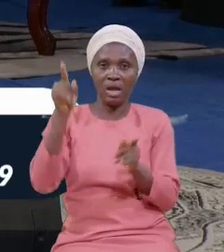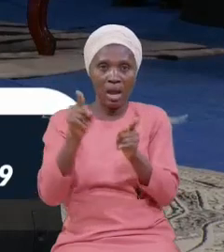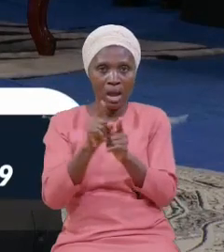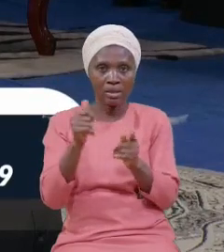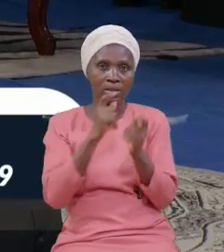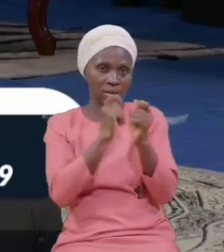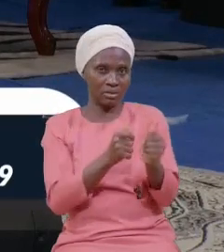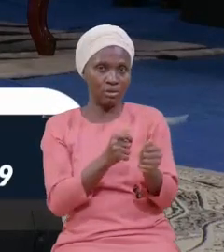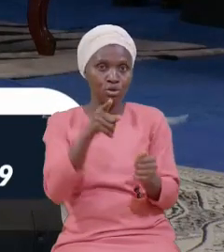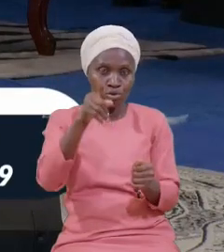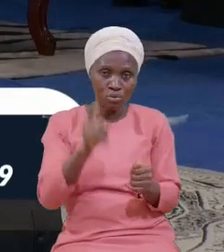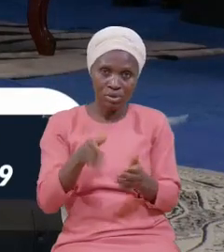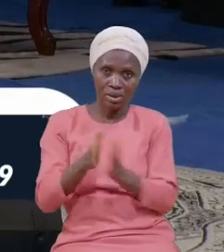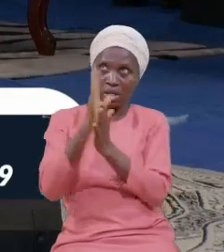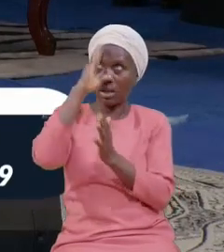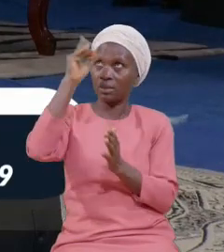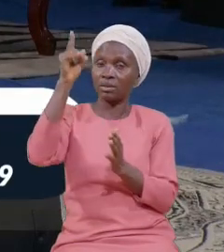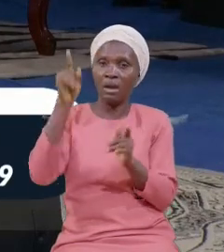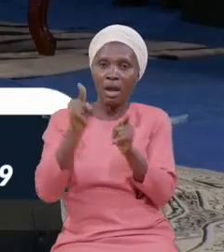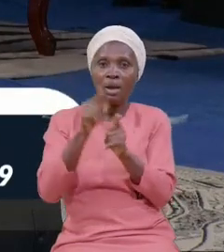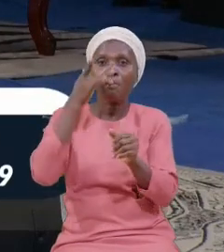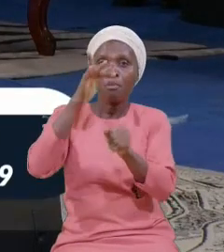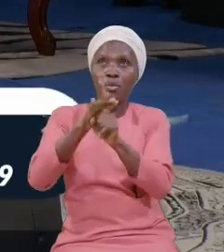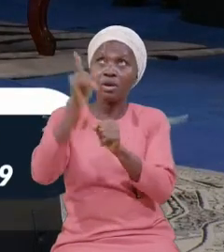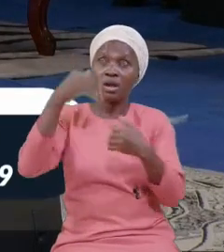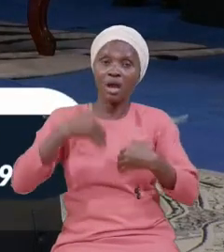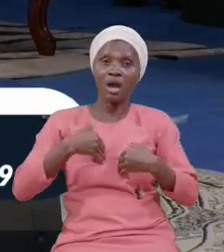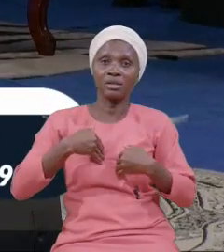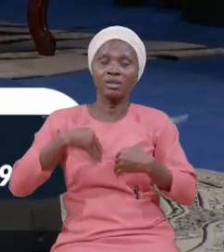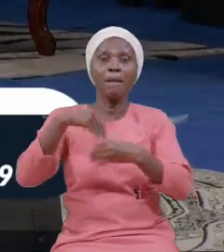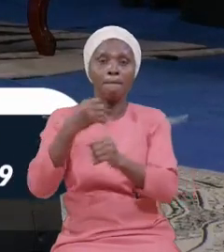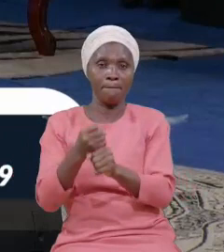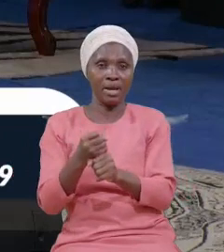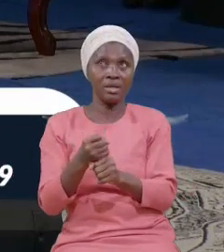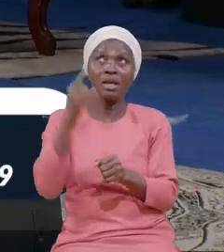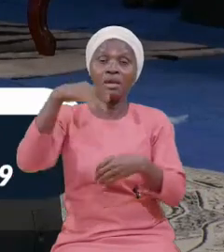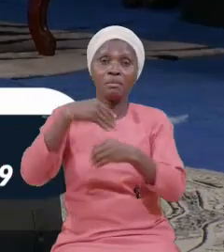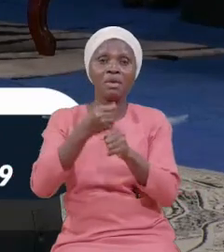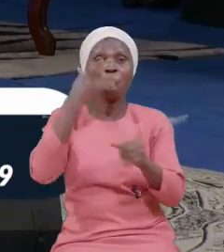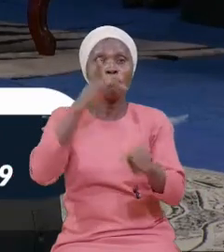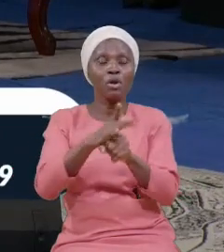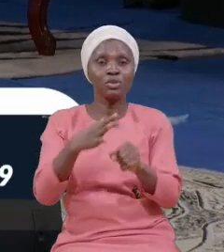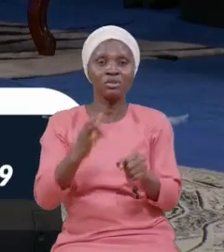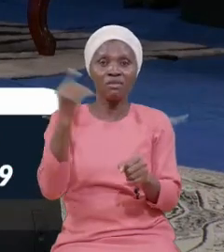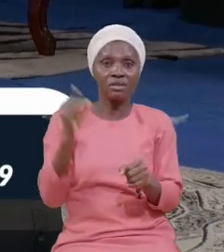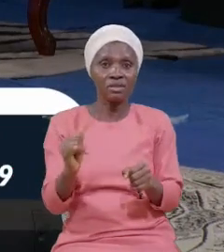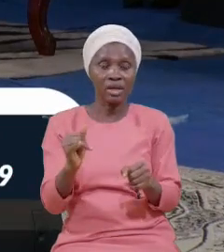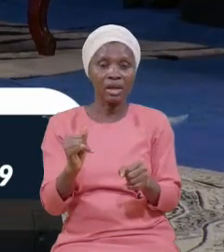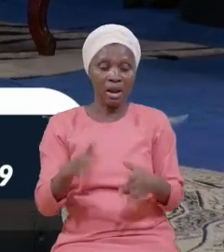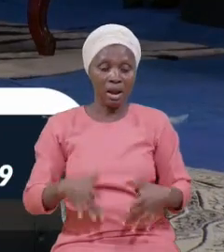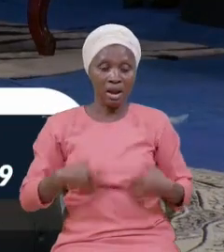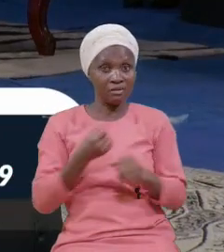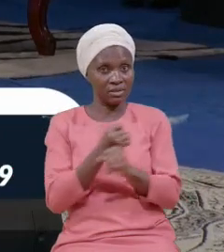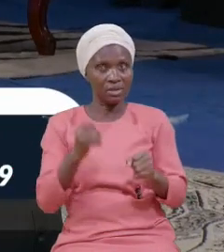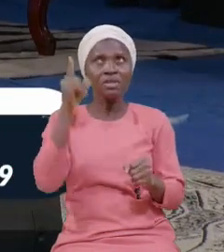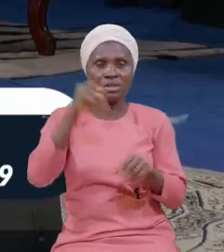promise he has made. He made promise of eternal life, salvation. He fulfilled it. He made the promise of making us holy. If